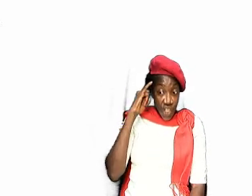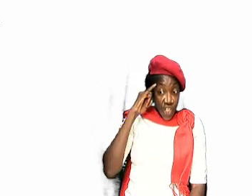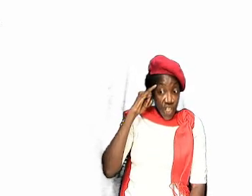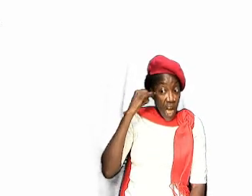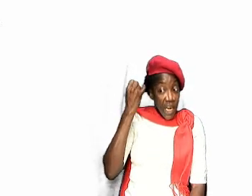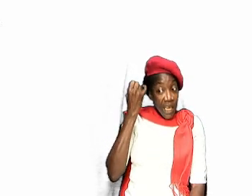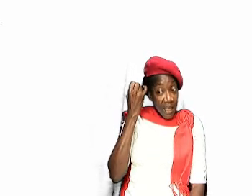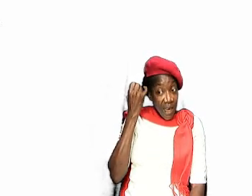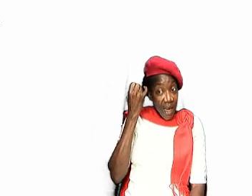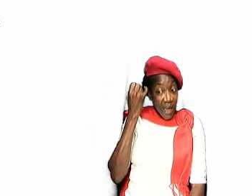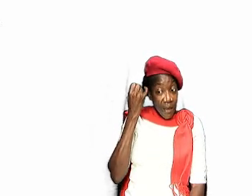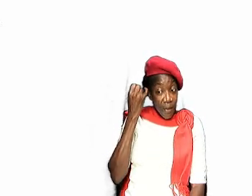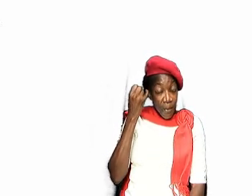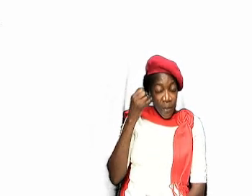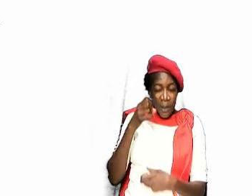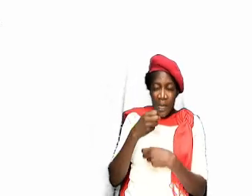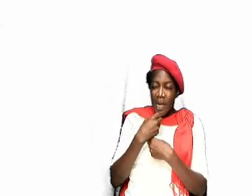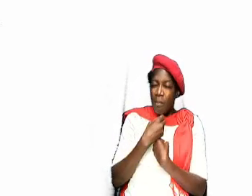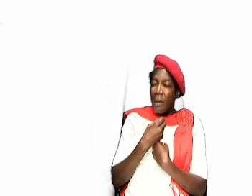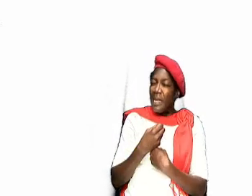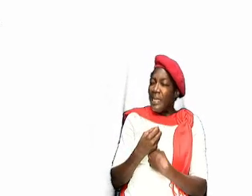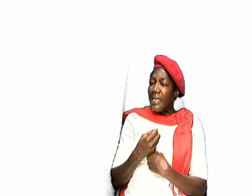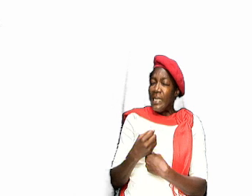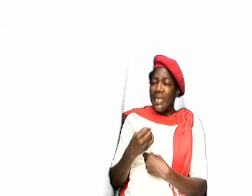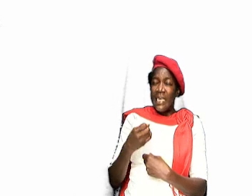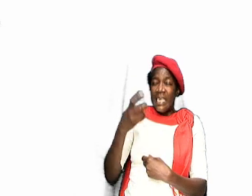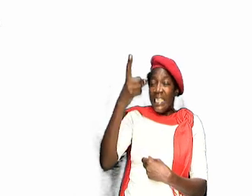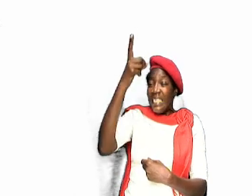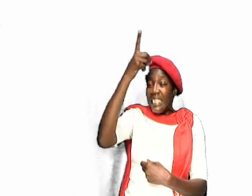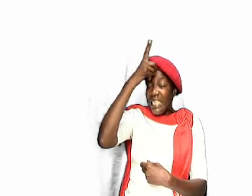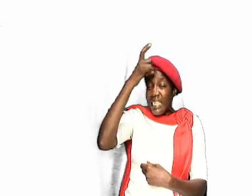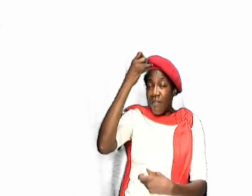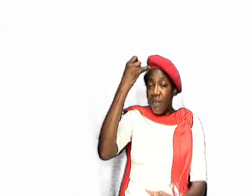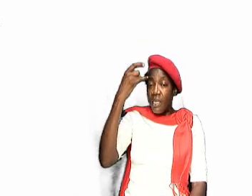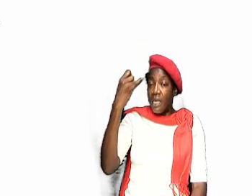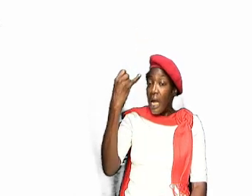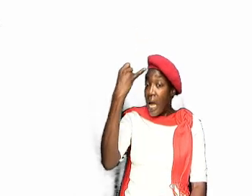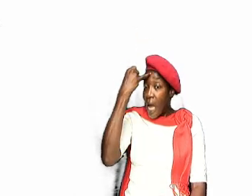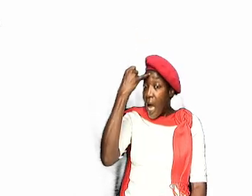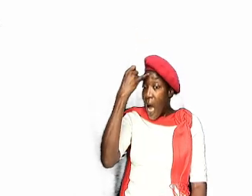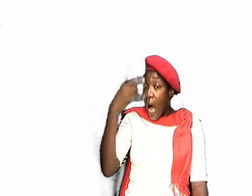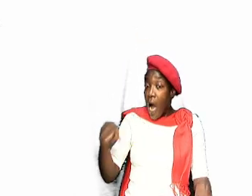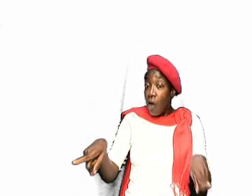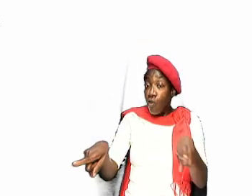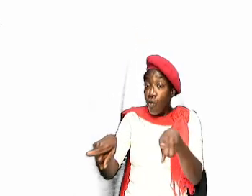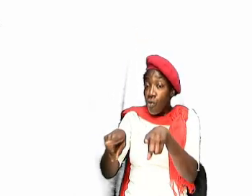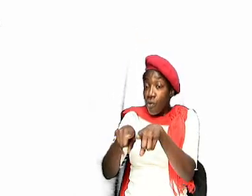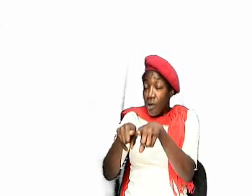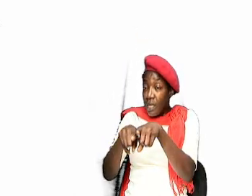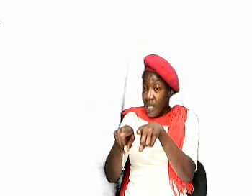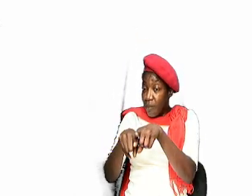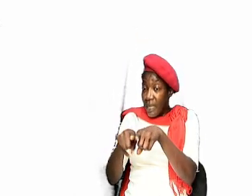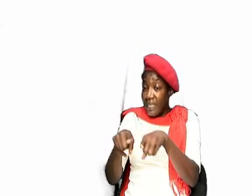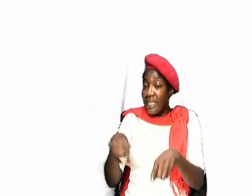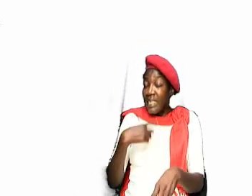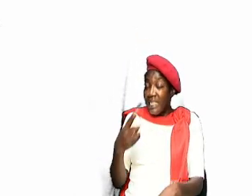caused David to make a covenant with him, saying that he will